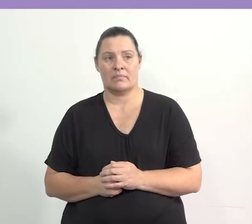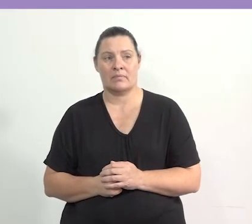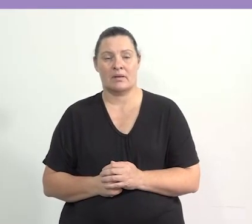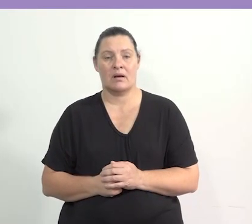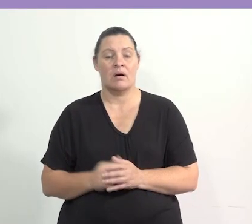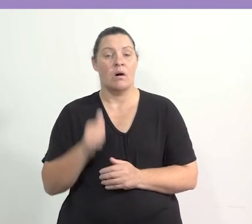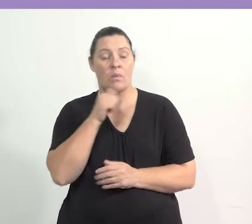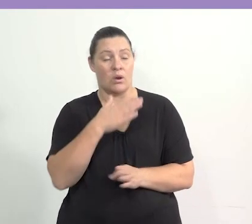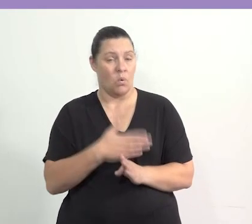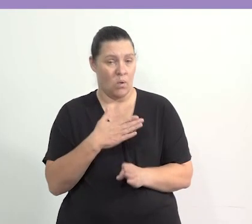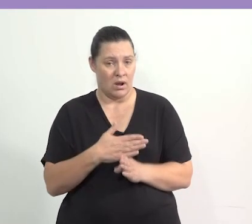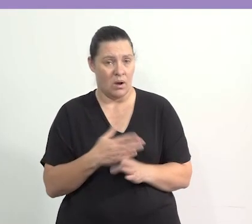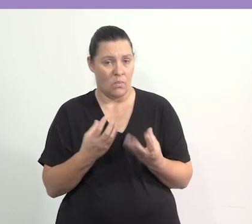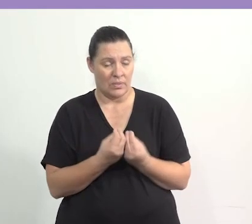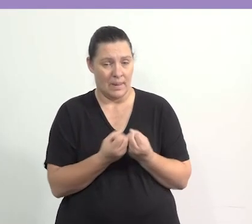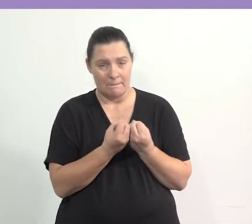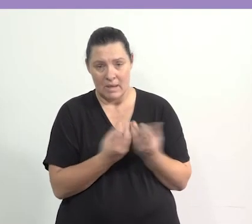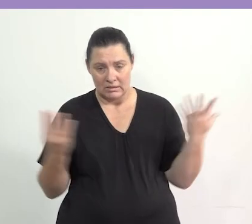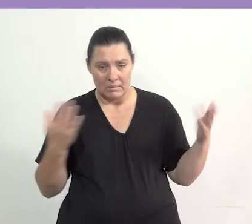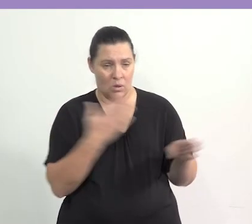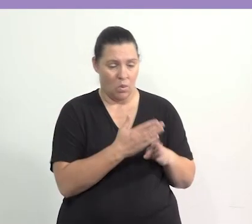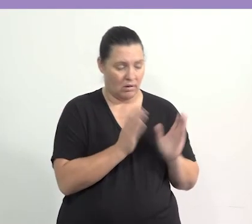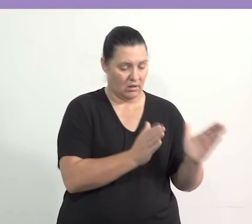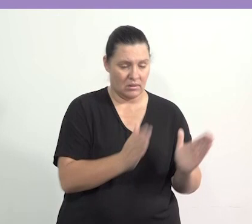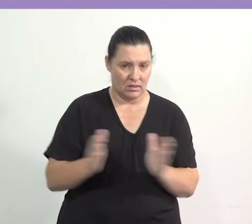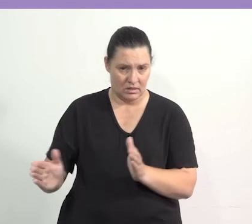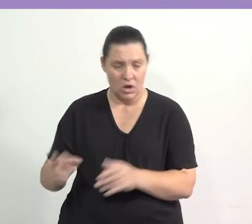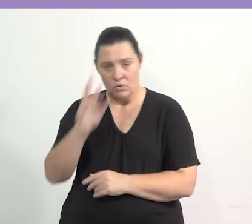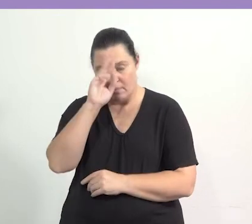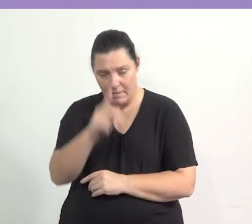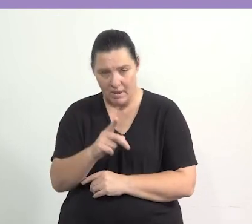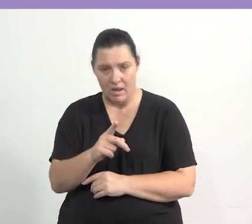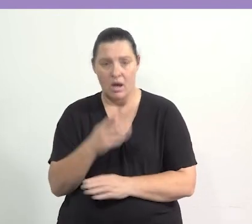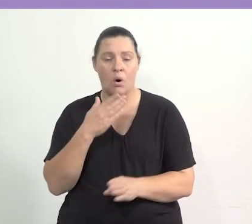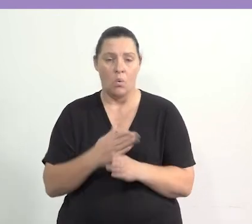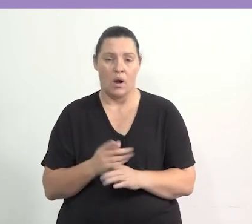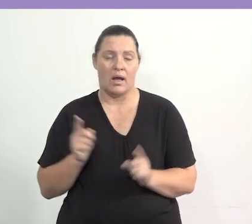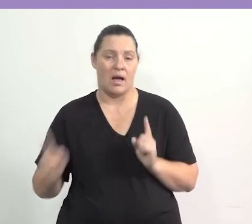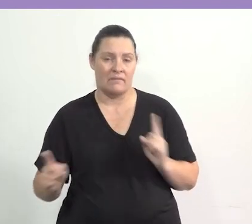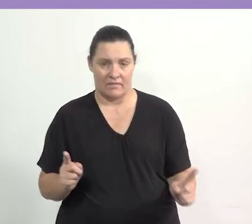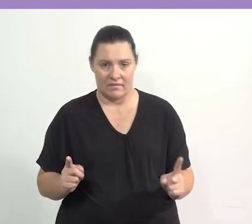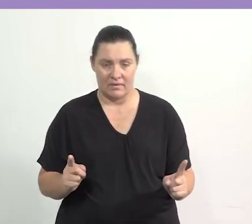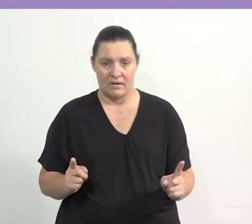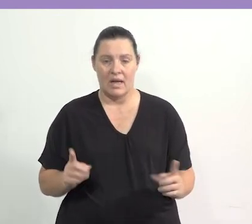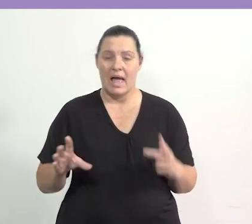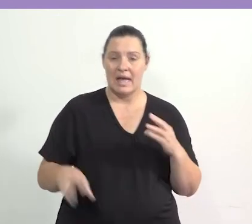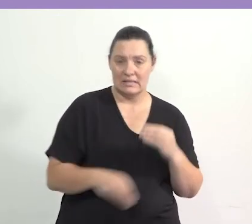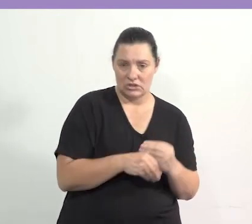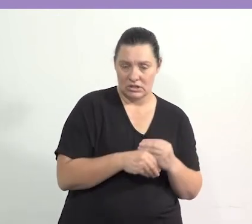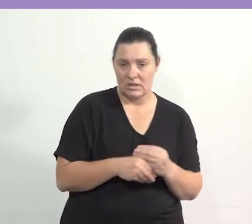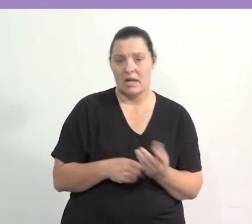And then when working with multiple operations, remember to work on either sides of the